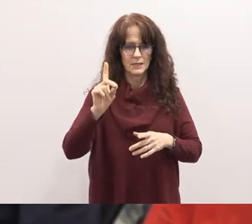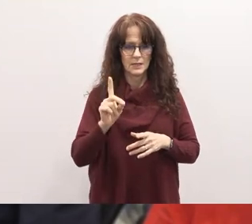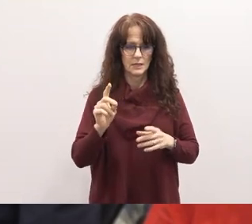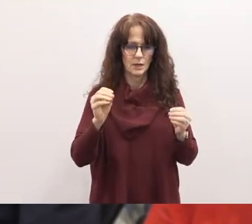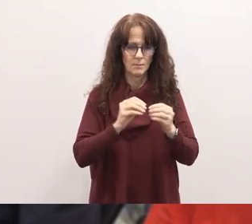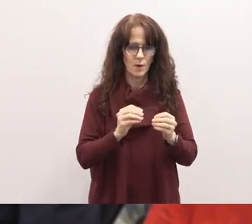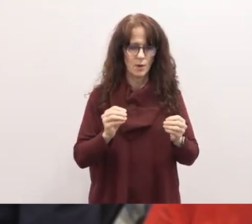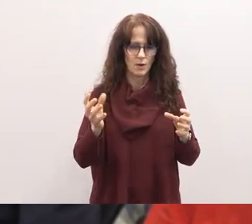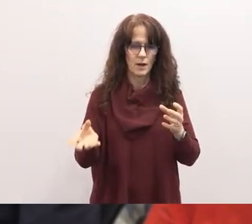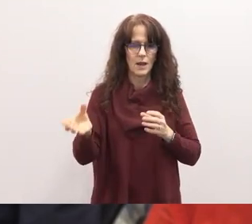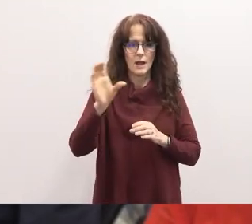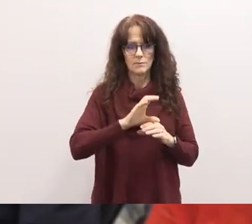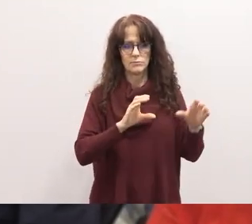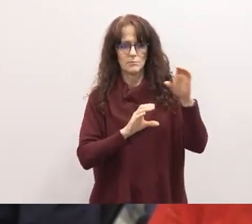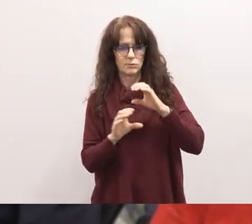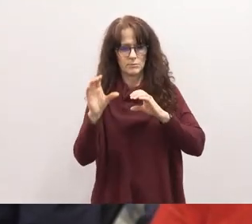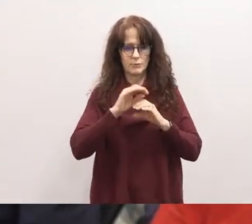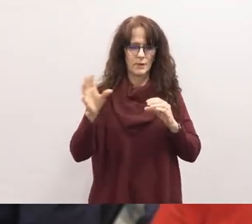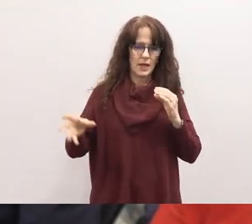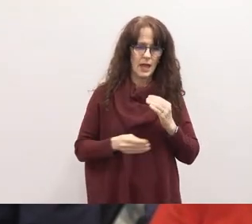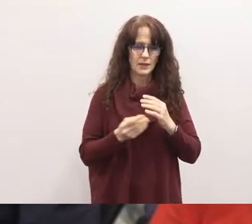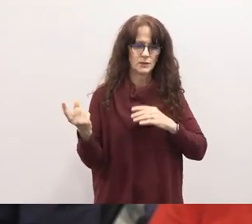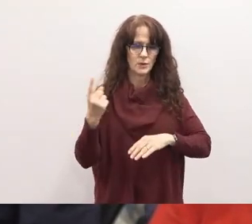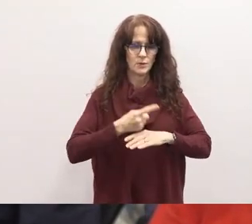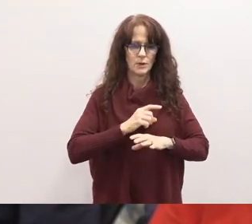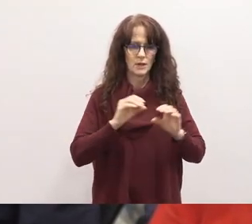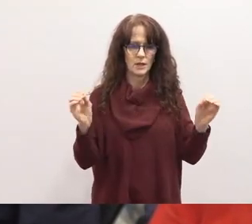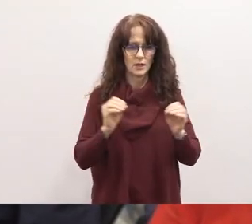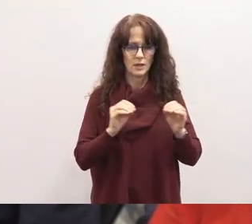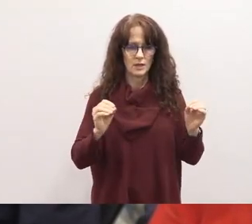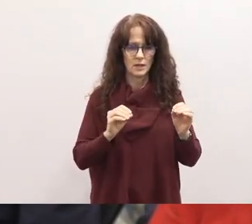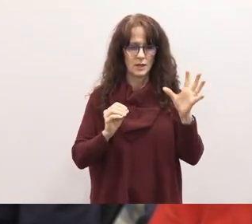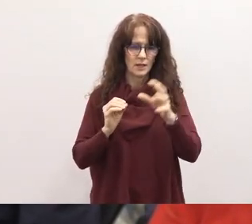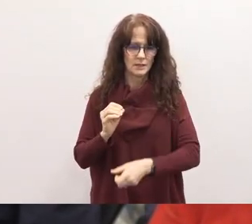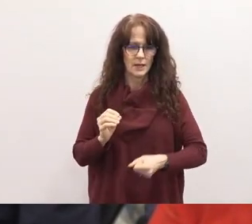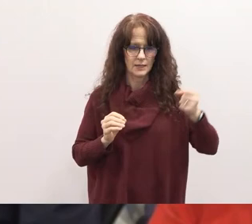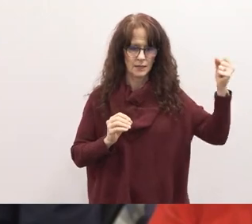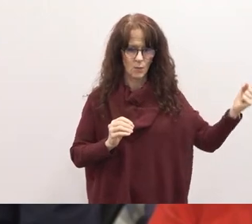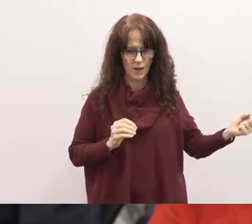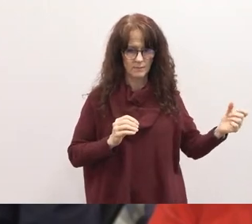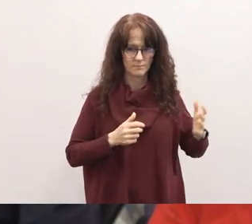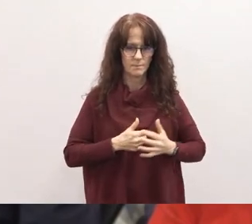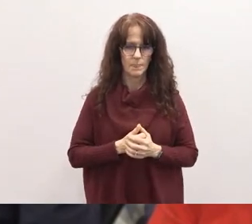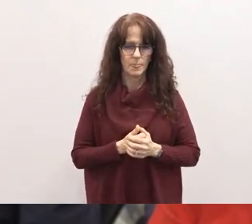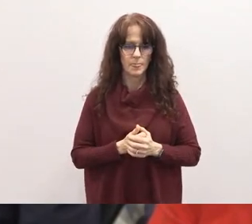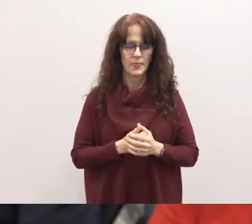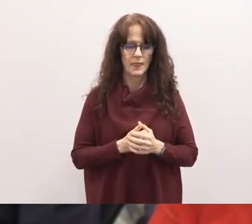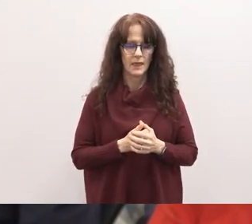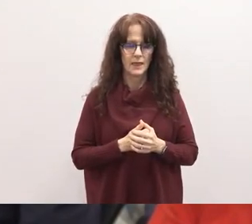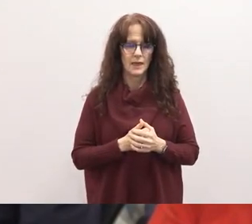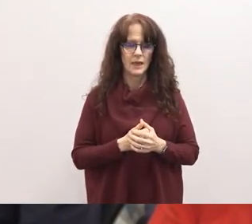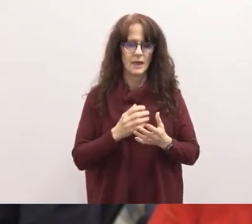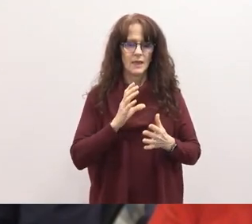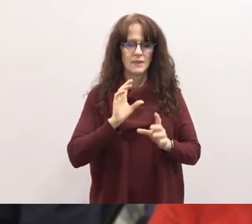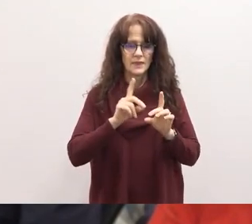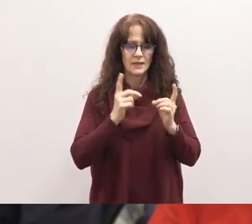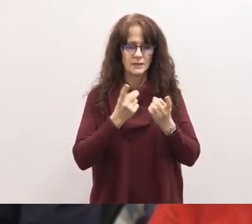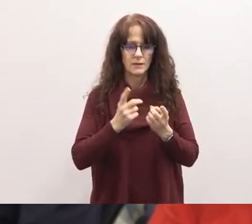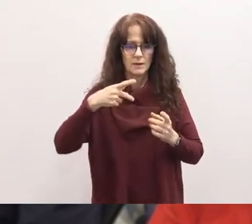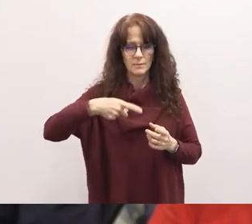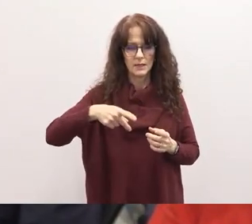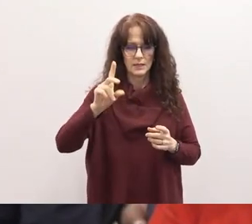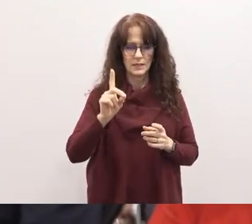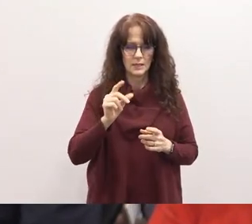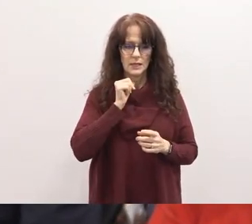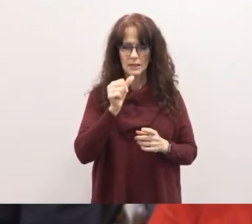more keeps getting added to our day, but nothing ever gets taken away? In closing, the district PD has not